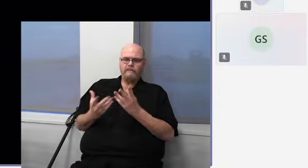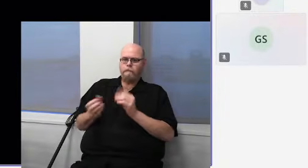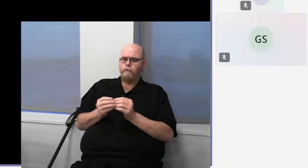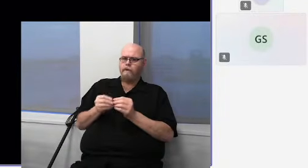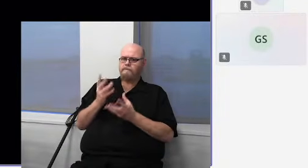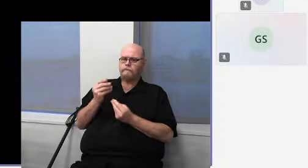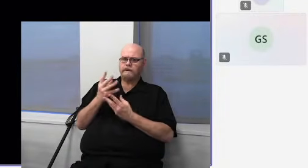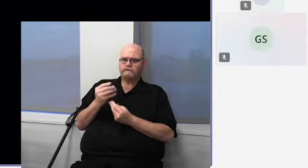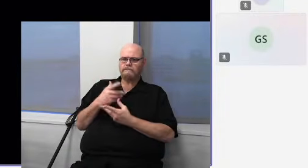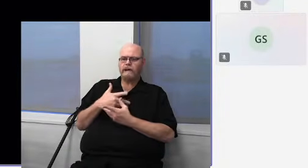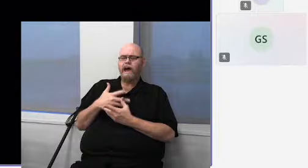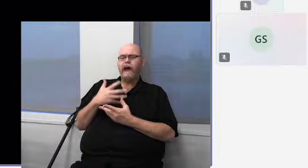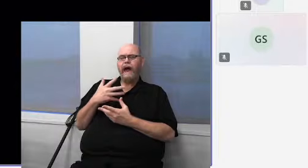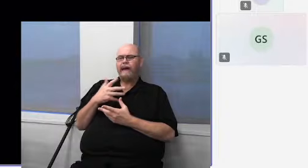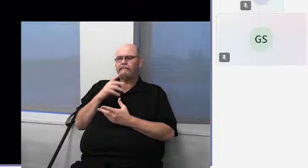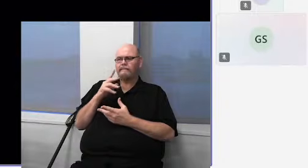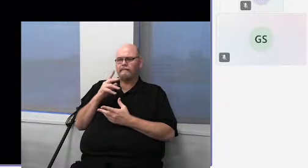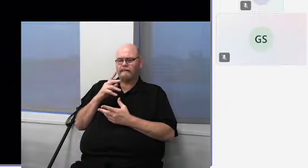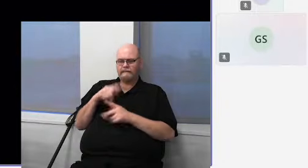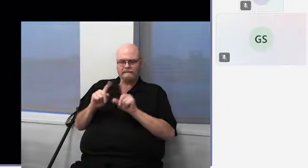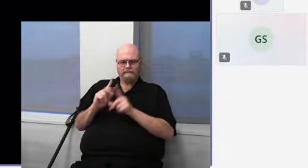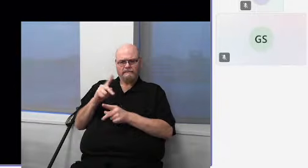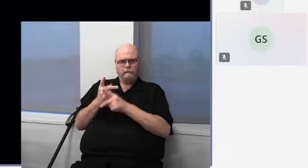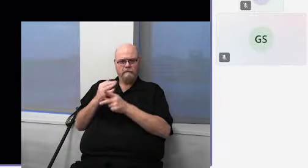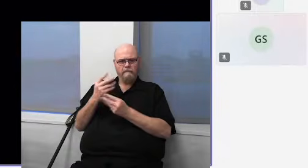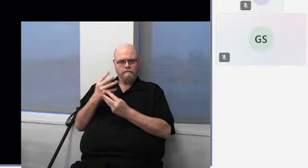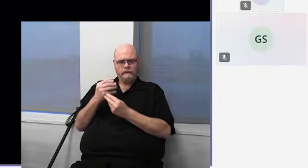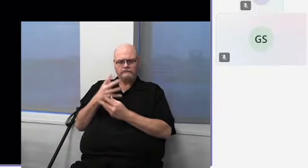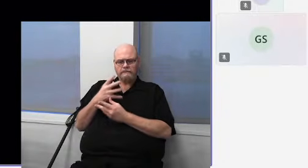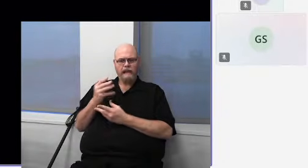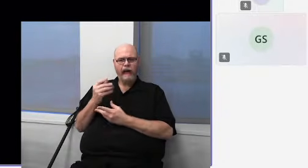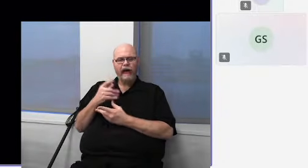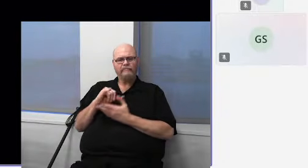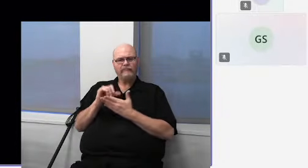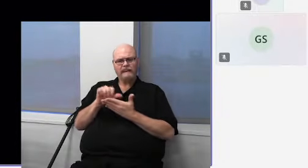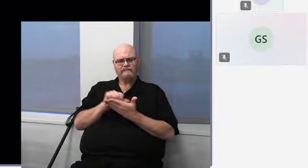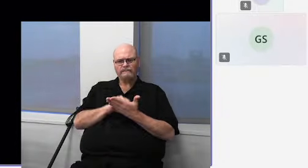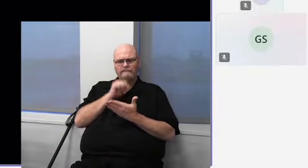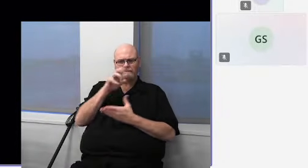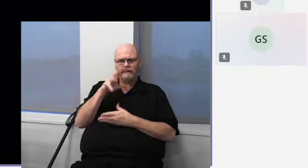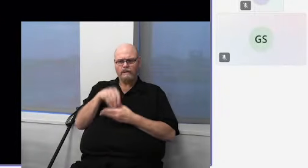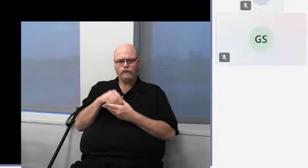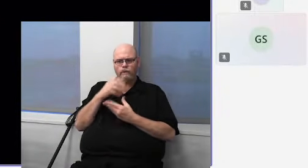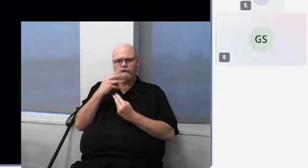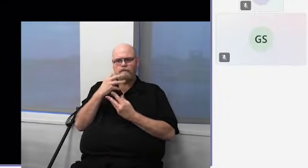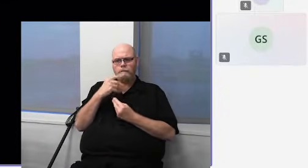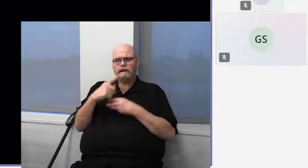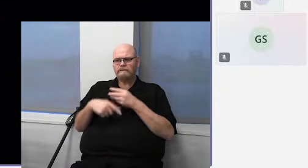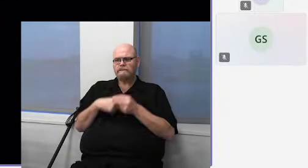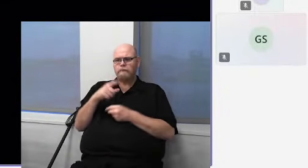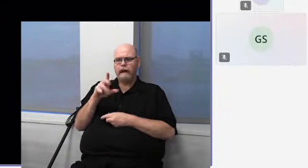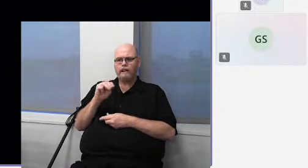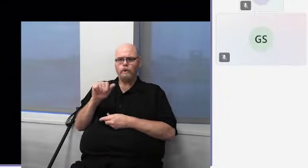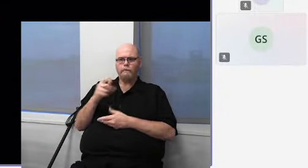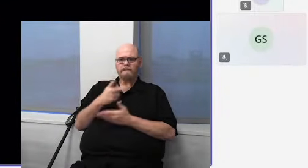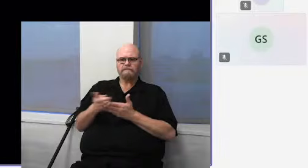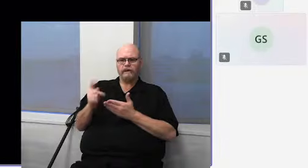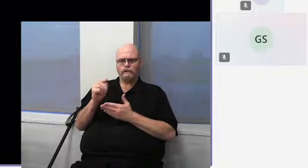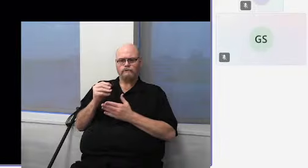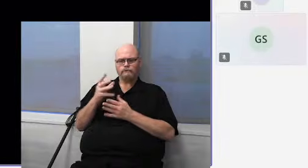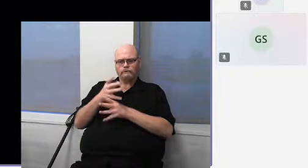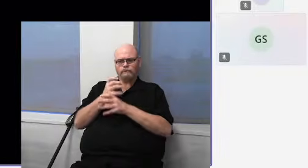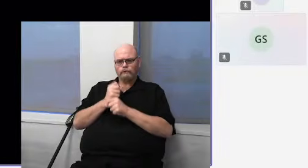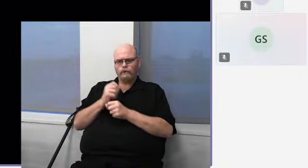representative could provide. One of the stated purpose is because the agenda did not include information on